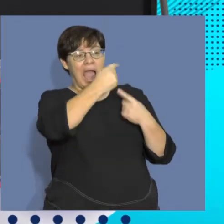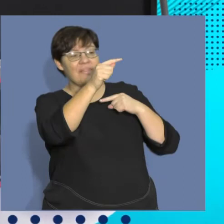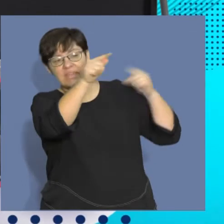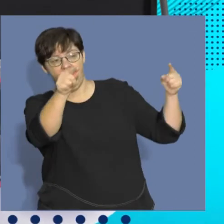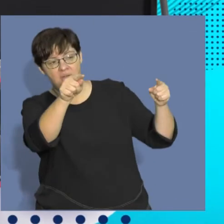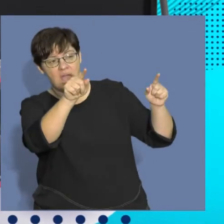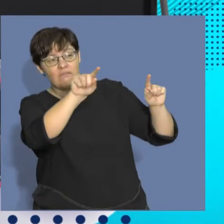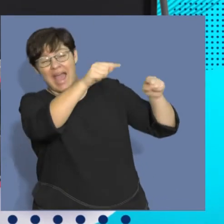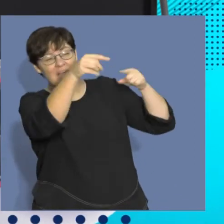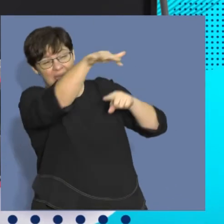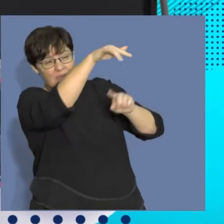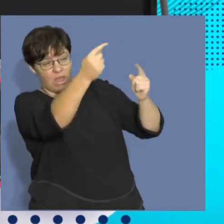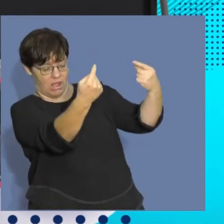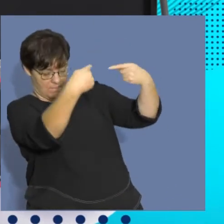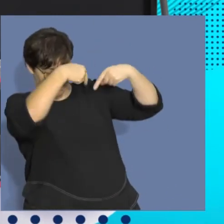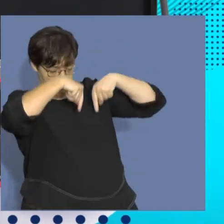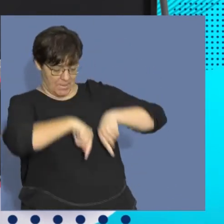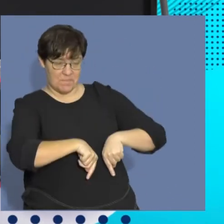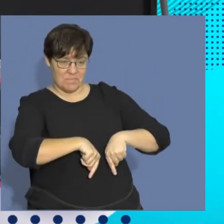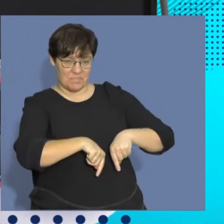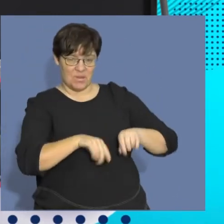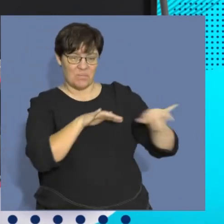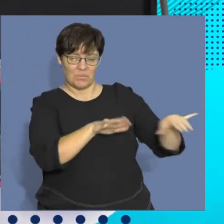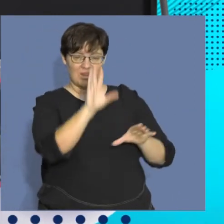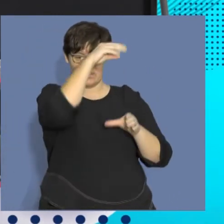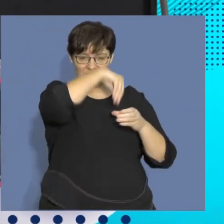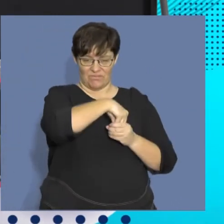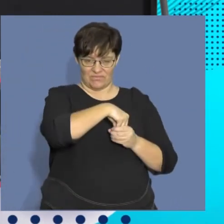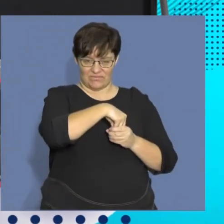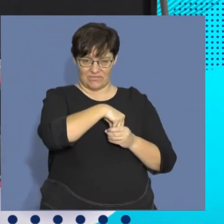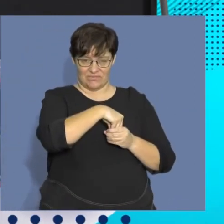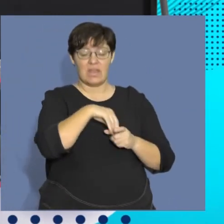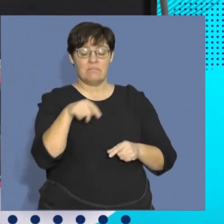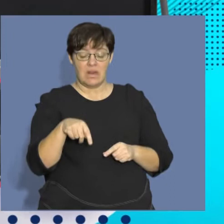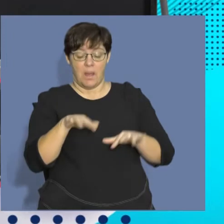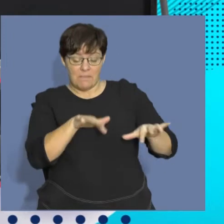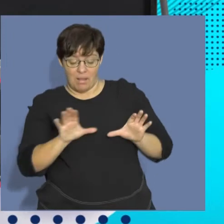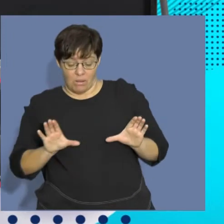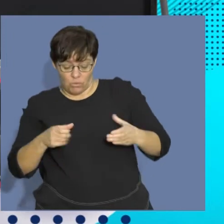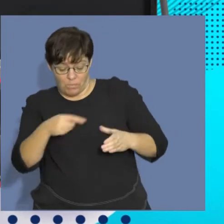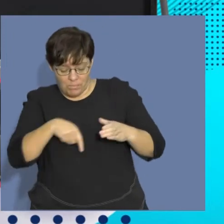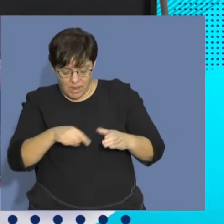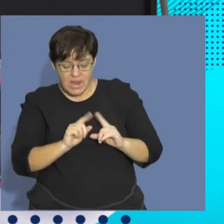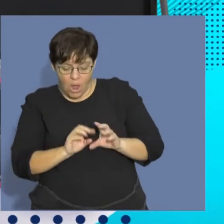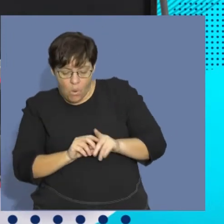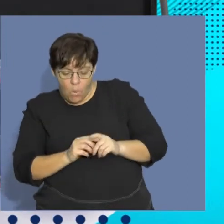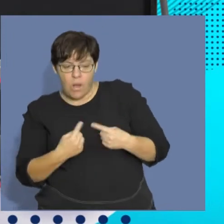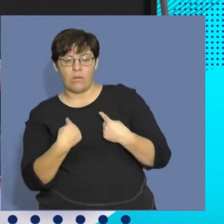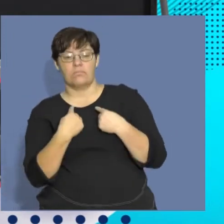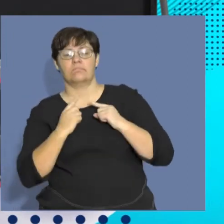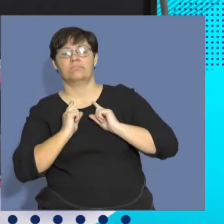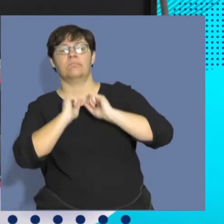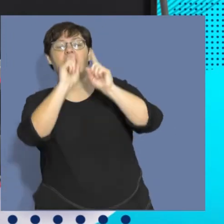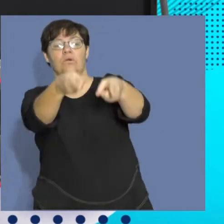about organisms coming into a population. When we talk about emigration,